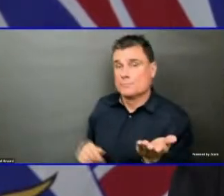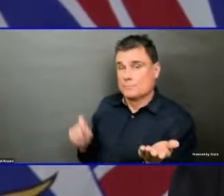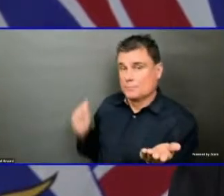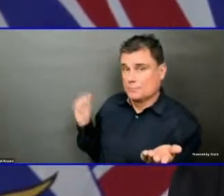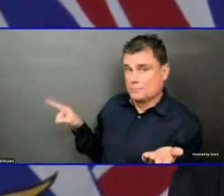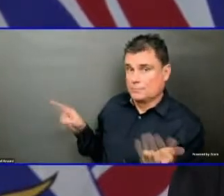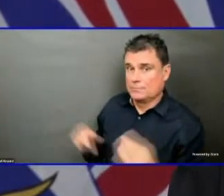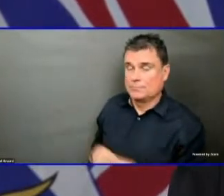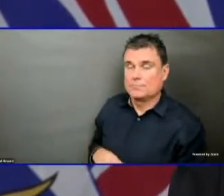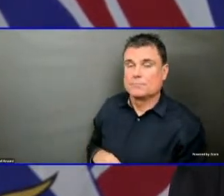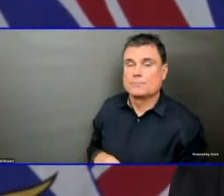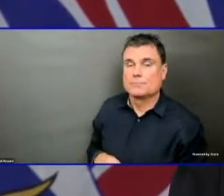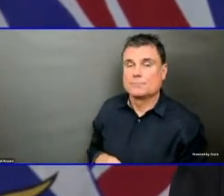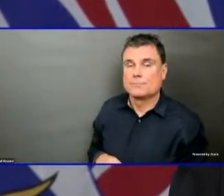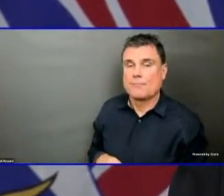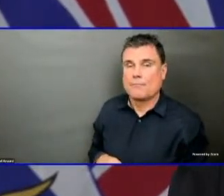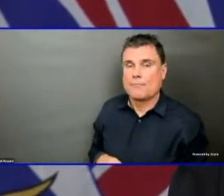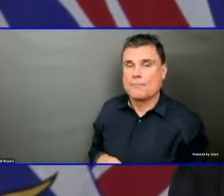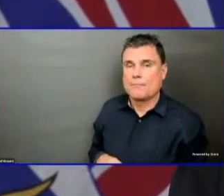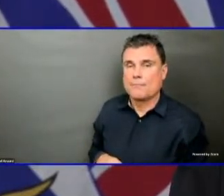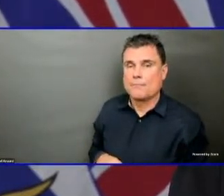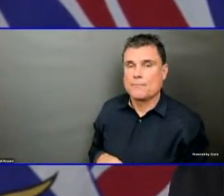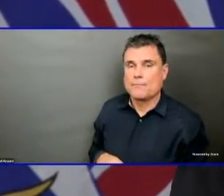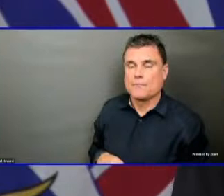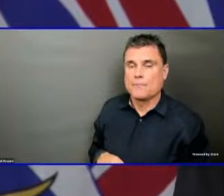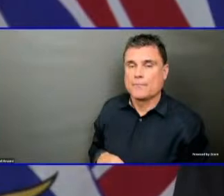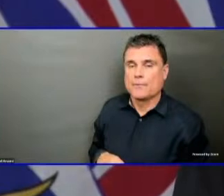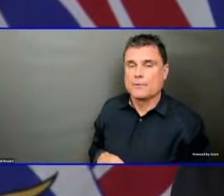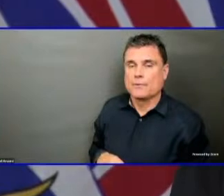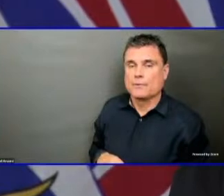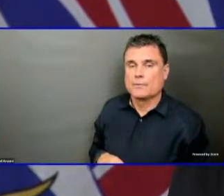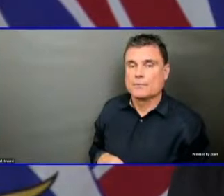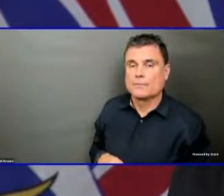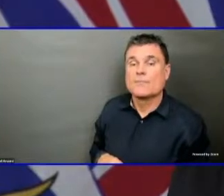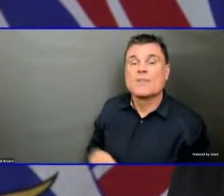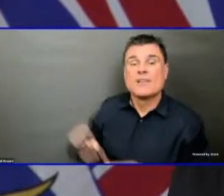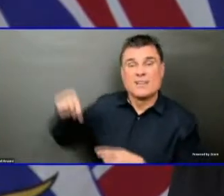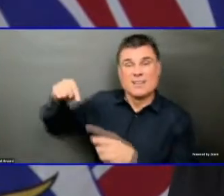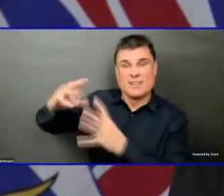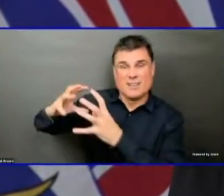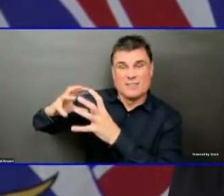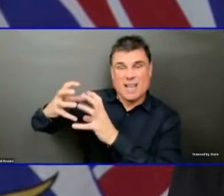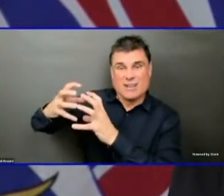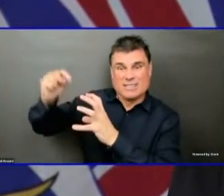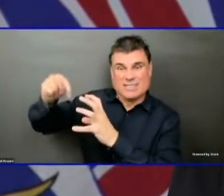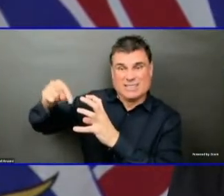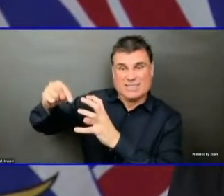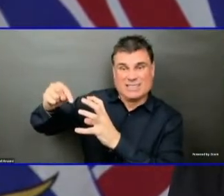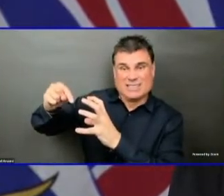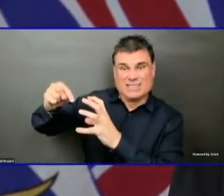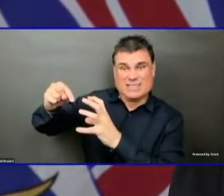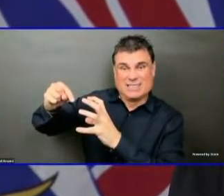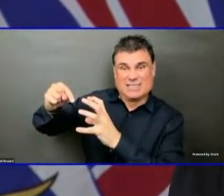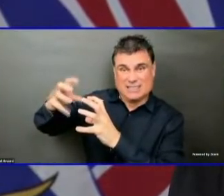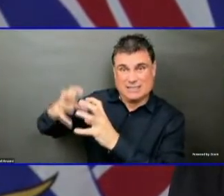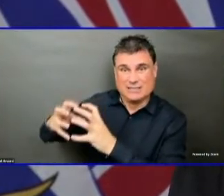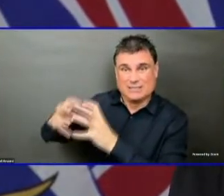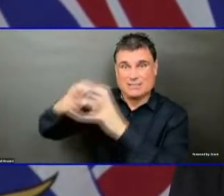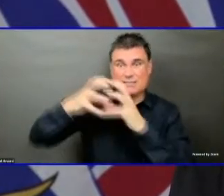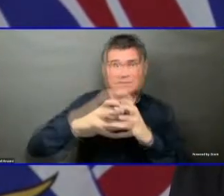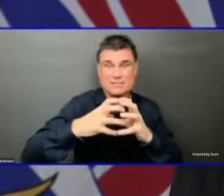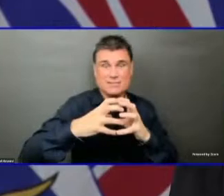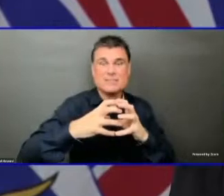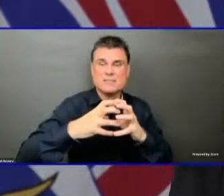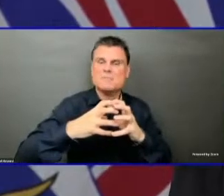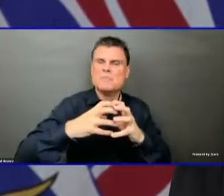The exposure of the variant is still in BC is still low, but we've got limited capacity to do the screening. I know you said you're stepping up surveillance. I just